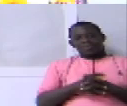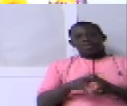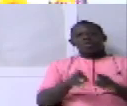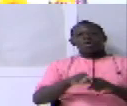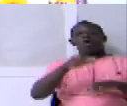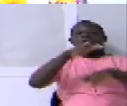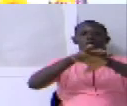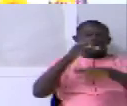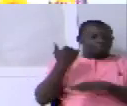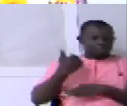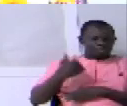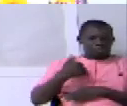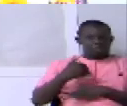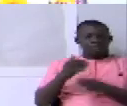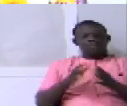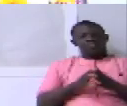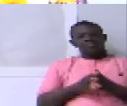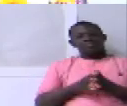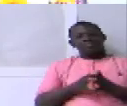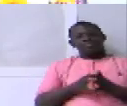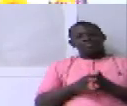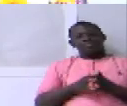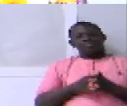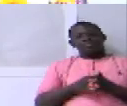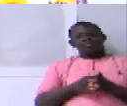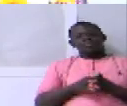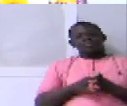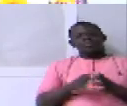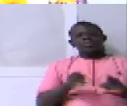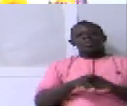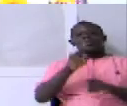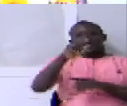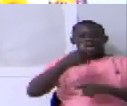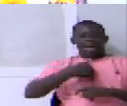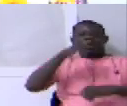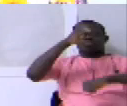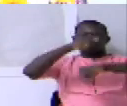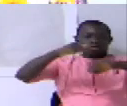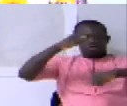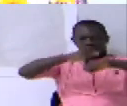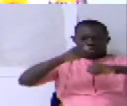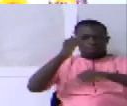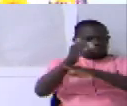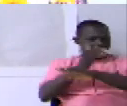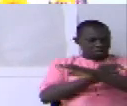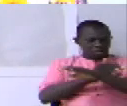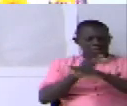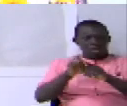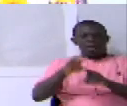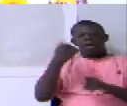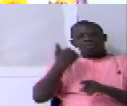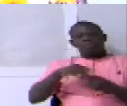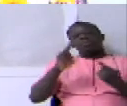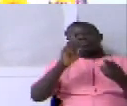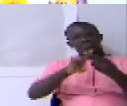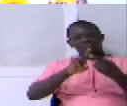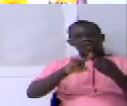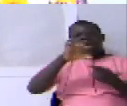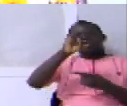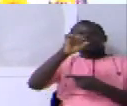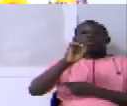the people that I tortured, people like Soriba Conte,